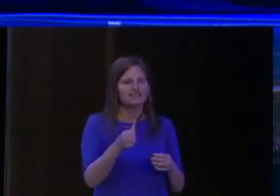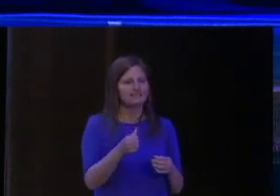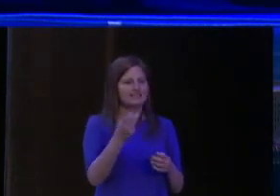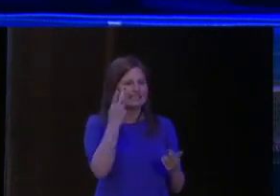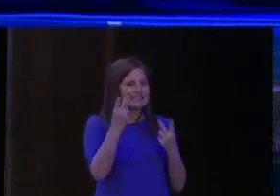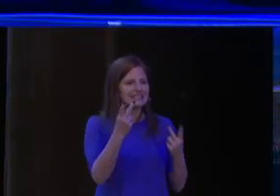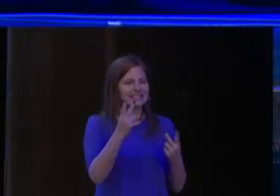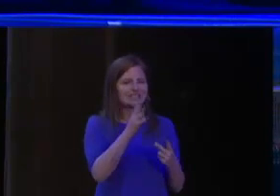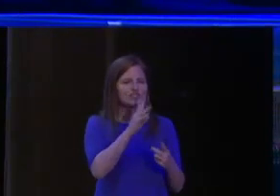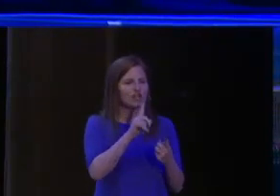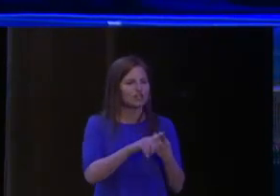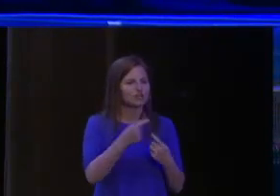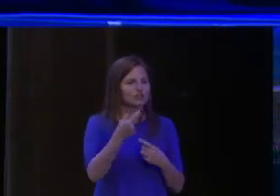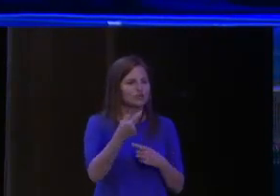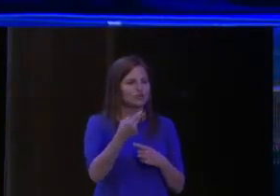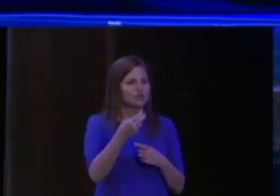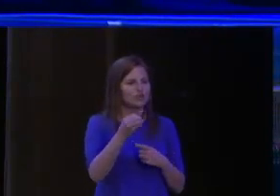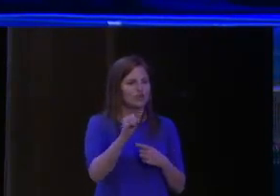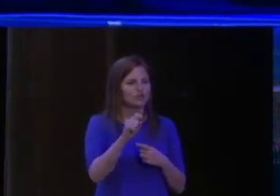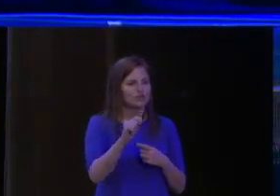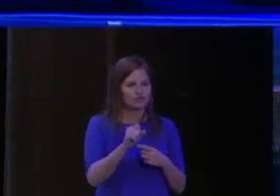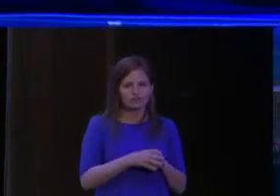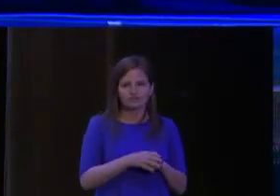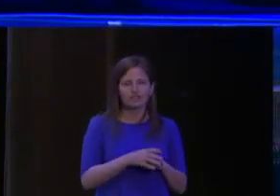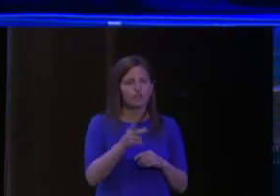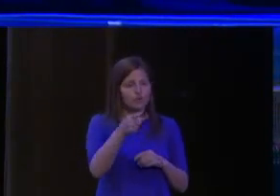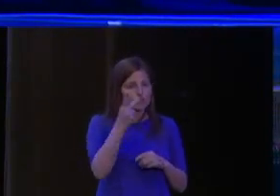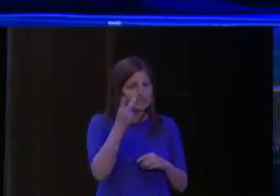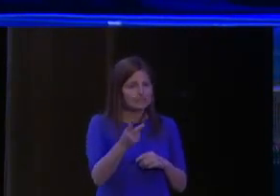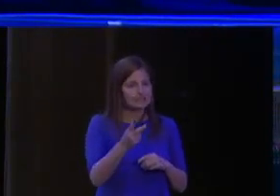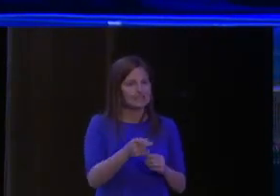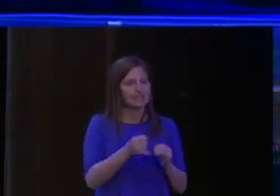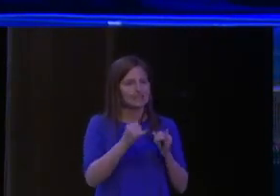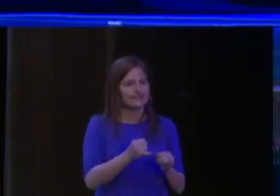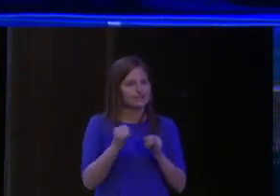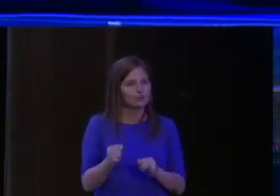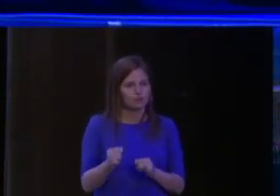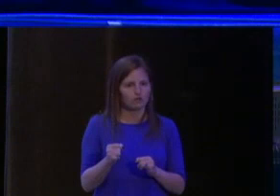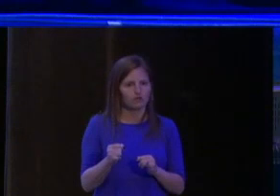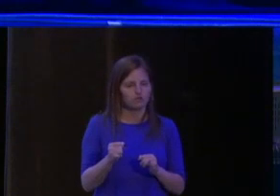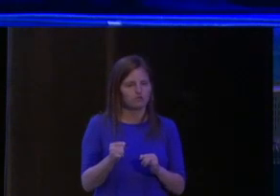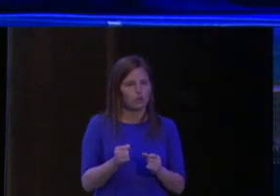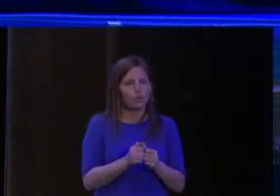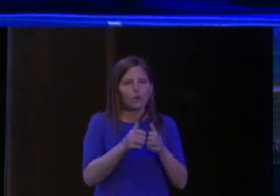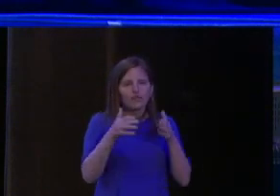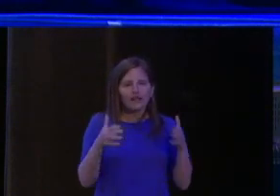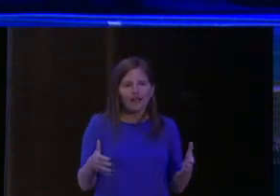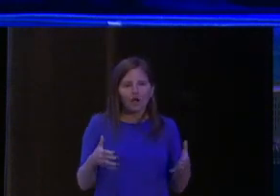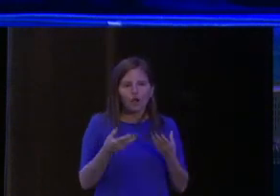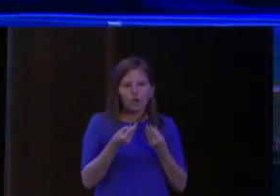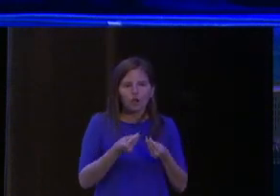seeing and talking to ghosts. You're actually seeing the individual without losing